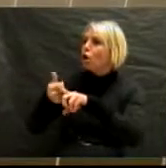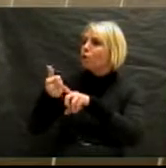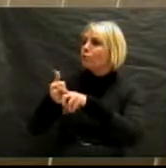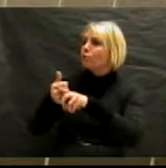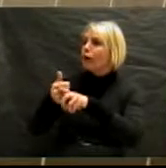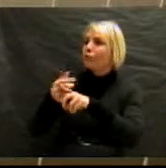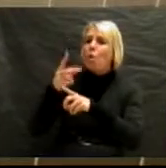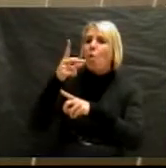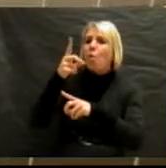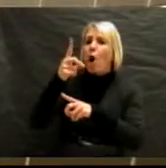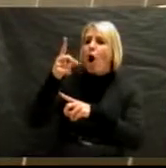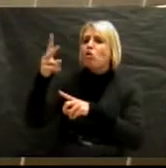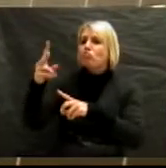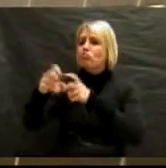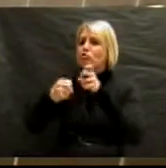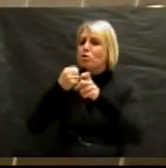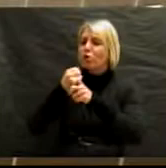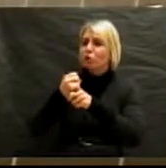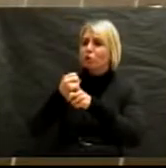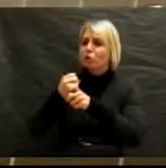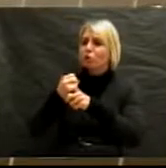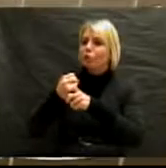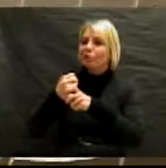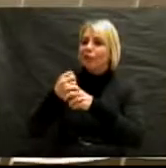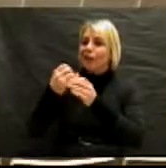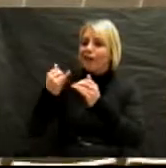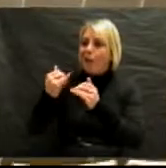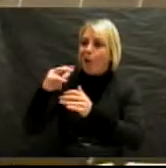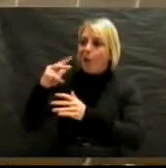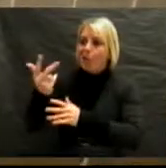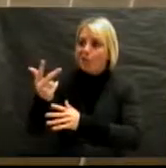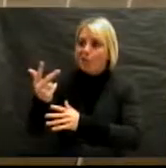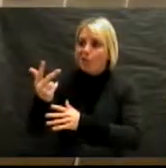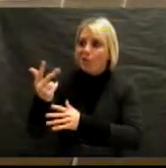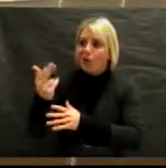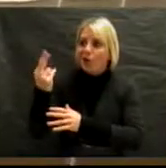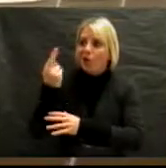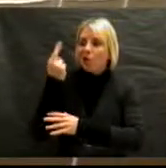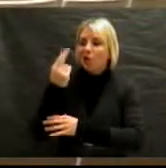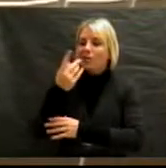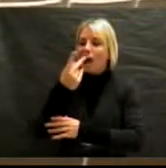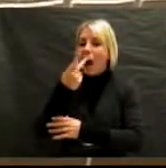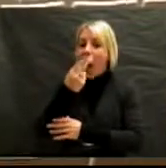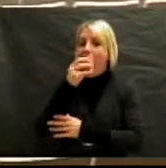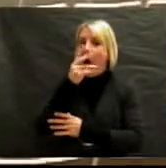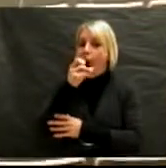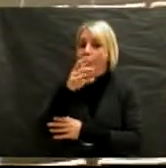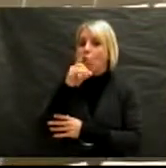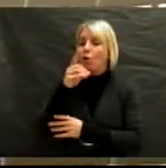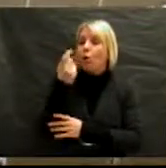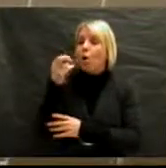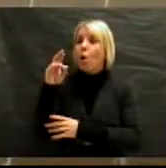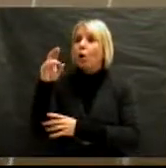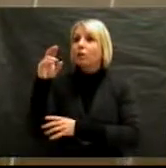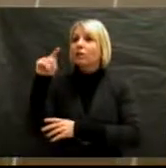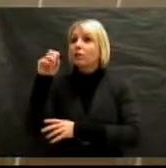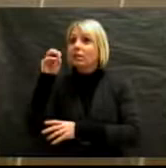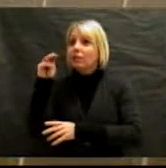and that's why that either Howard or Tom, or I suppose I could nominate Tom too, but he